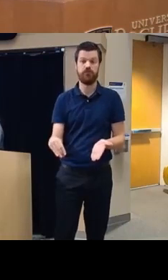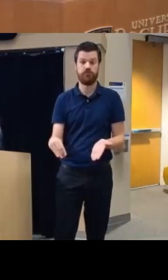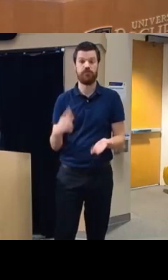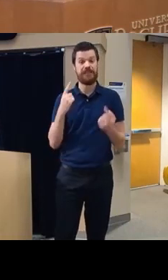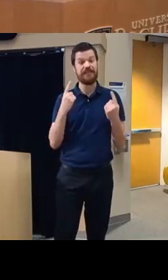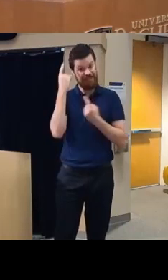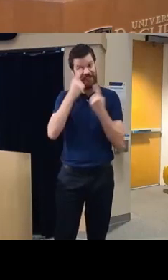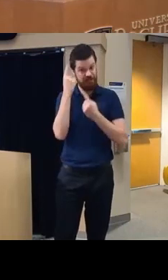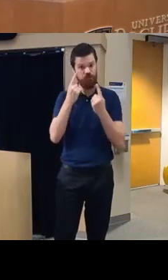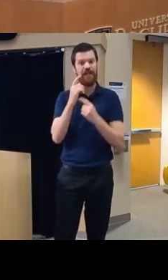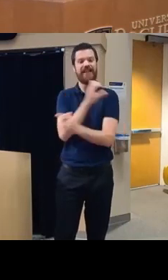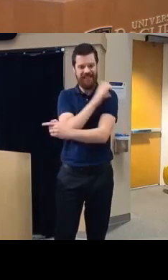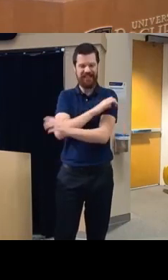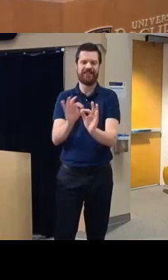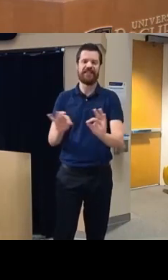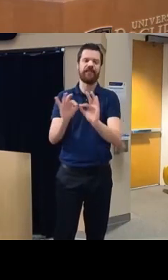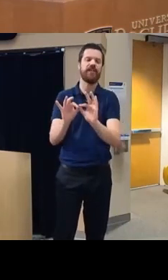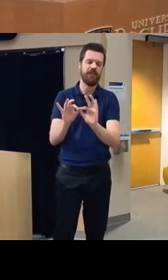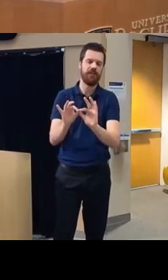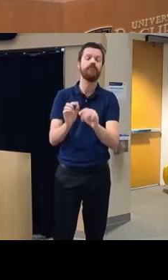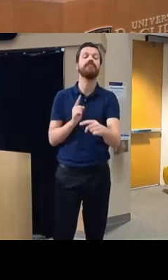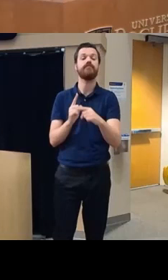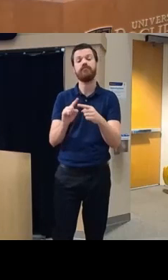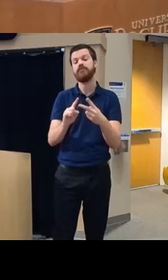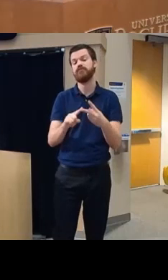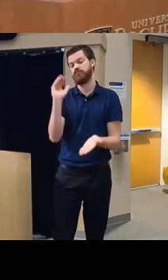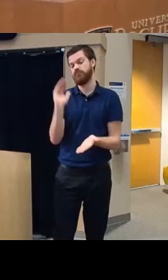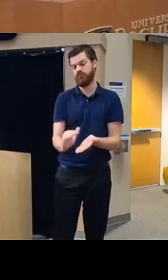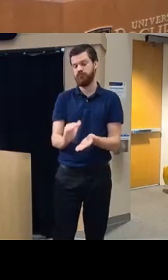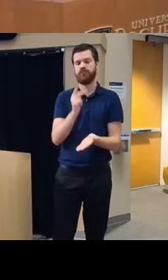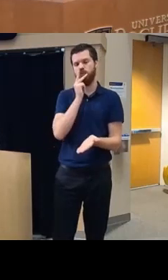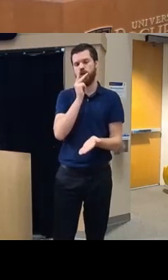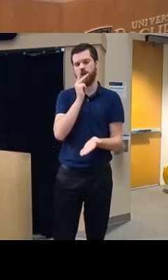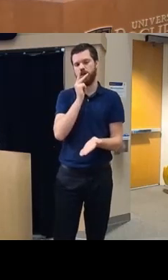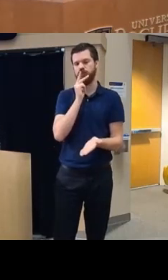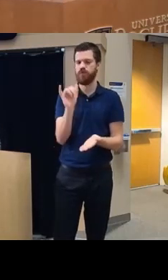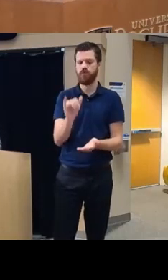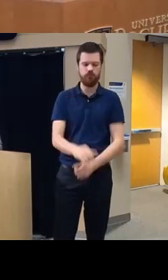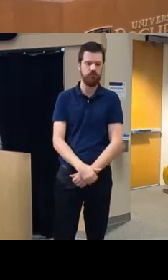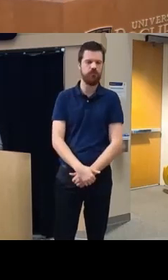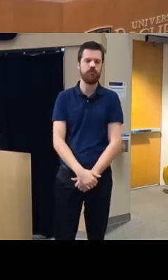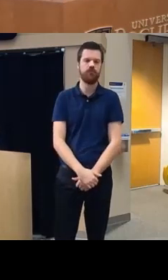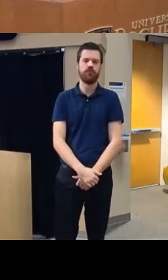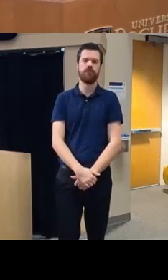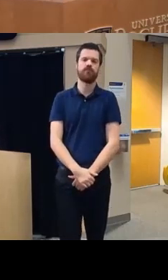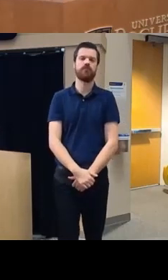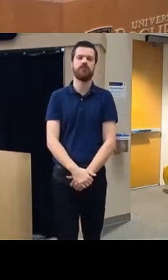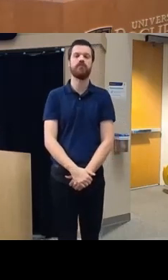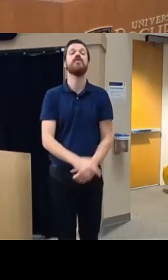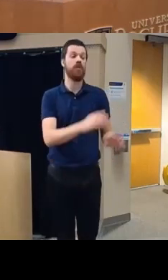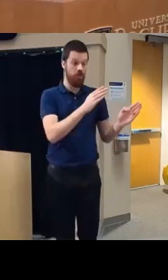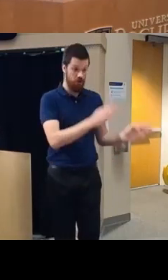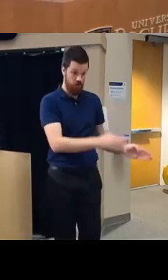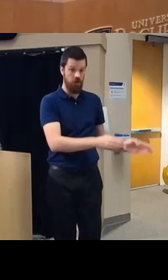It's considered clinically significant. We also had a decrease in smoking in that study. Okay, so that was